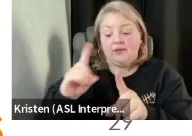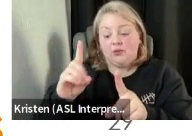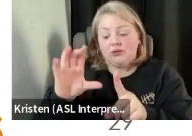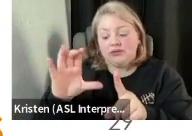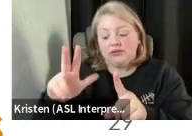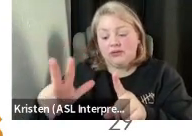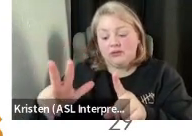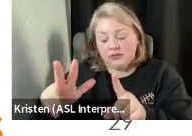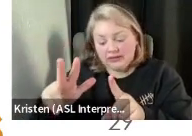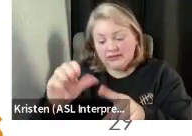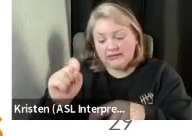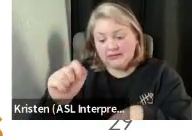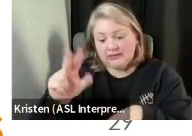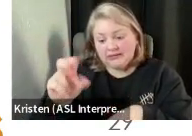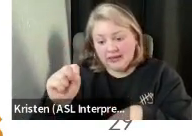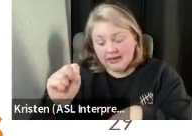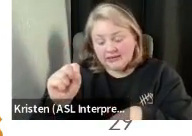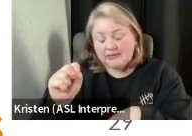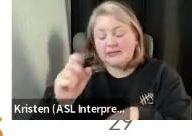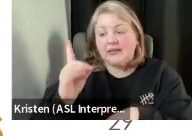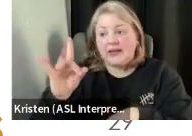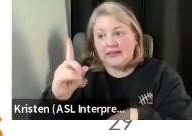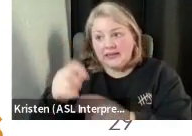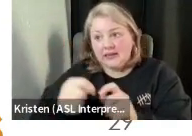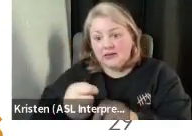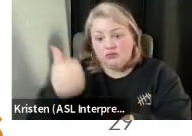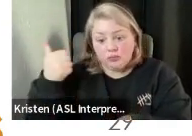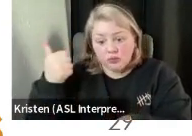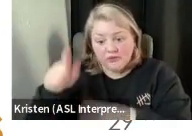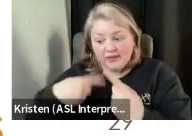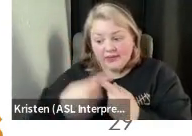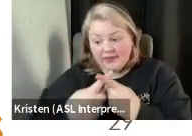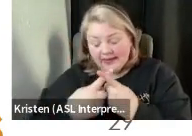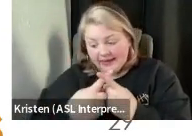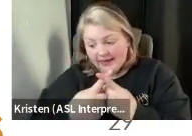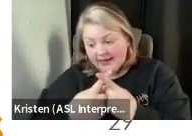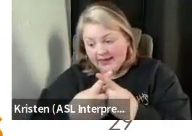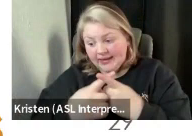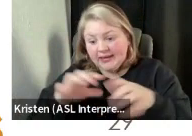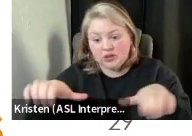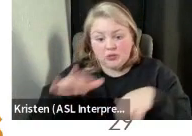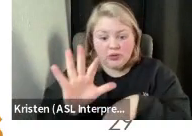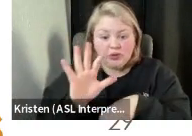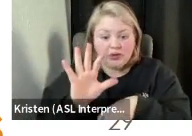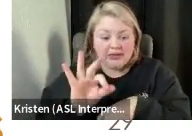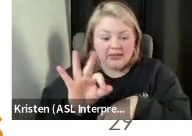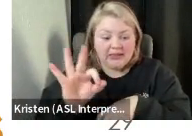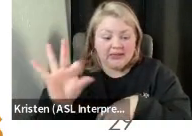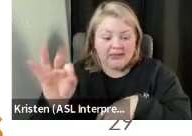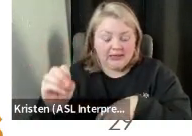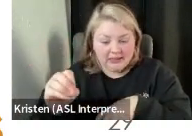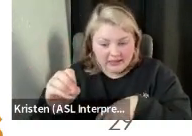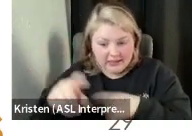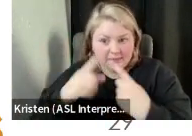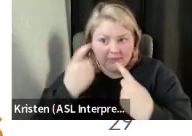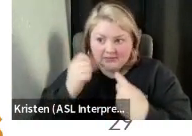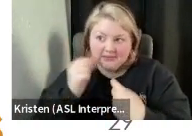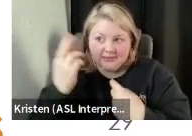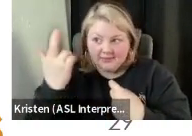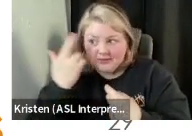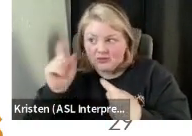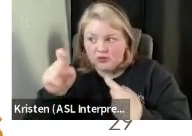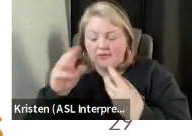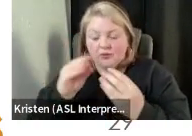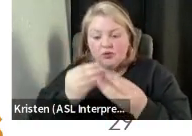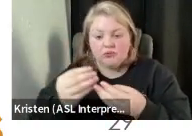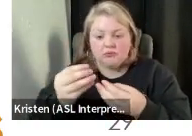it got revoked, but you've been doing your 990s because you didn't realize you'd been revoked, you need to clear up that